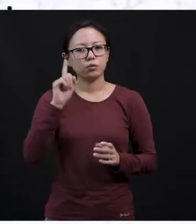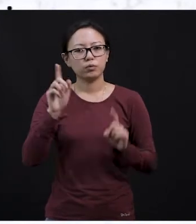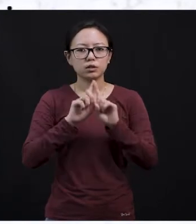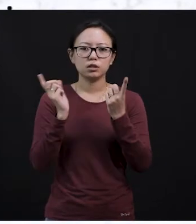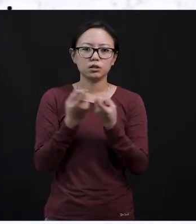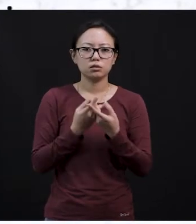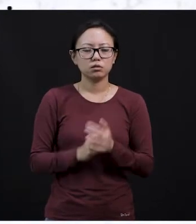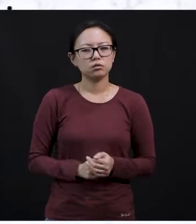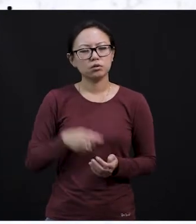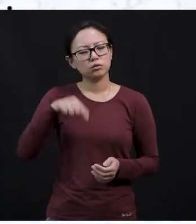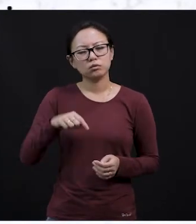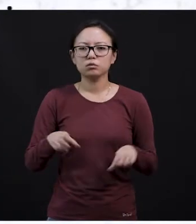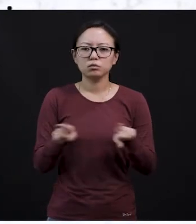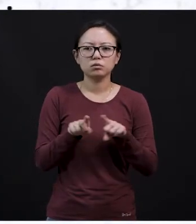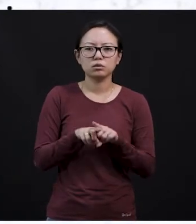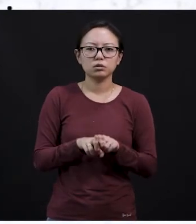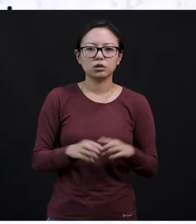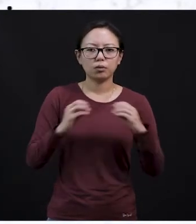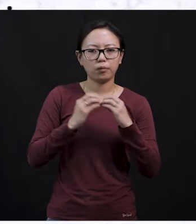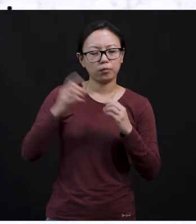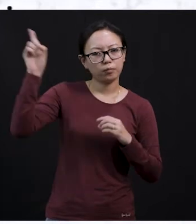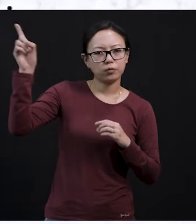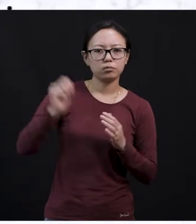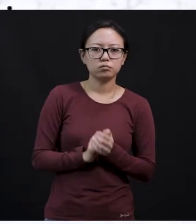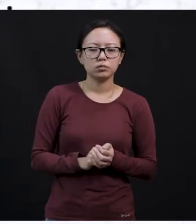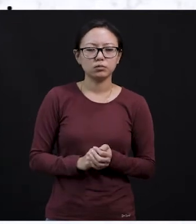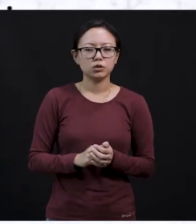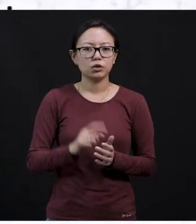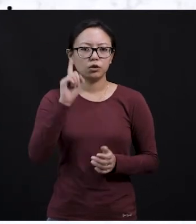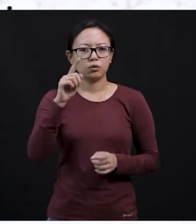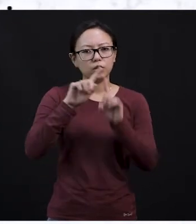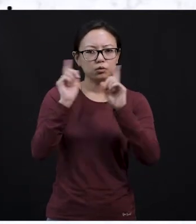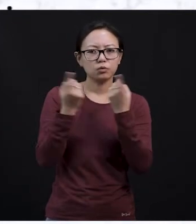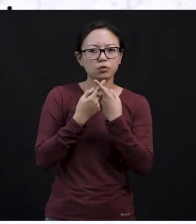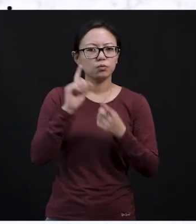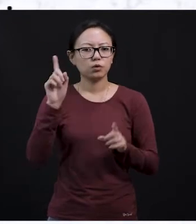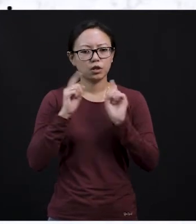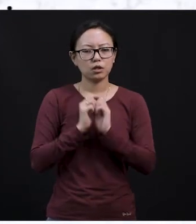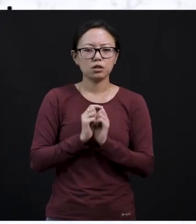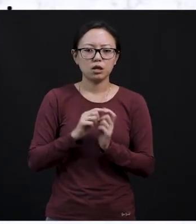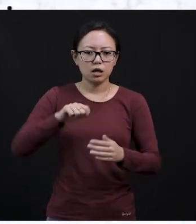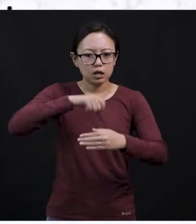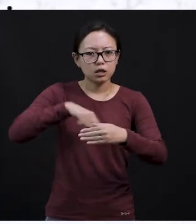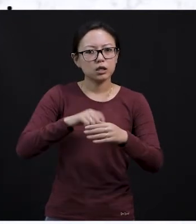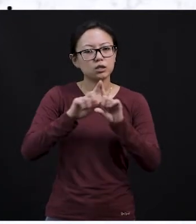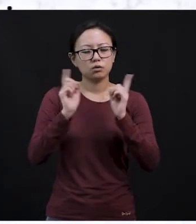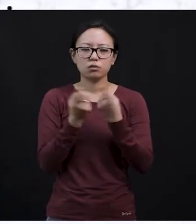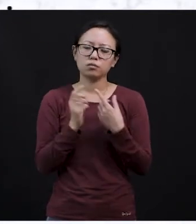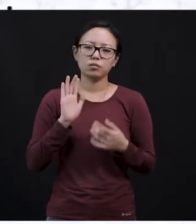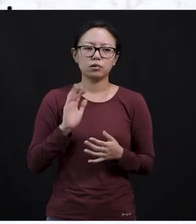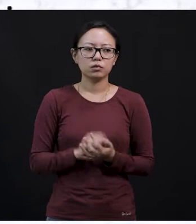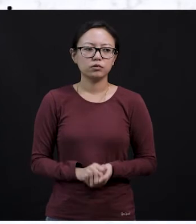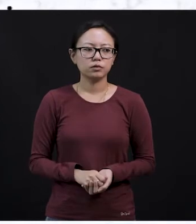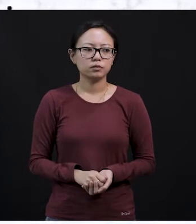chols. So the first railway line from Thane to Mumbai was inaugurated, and remember, railway